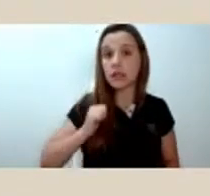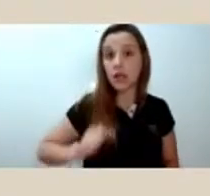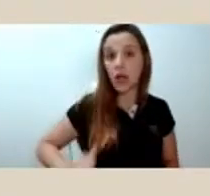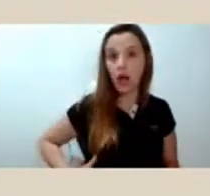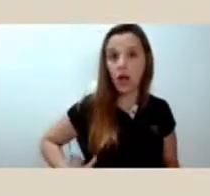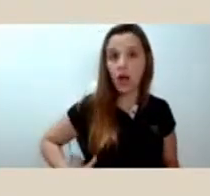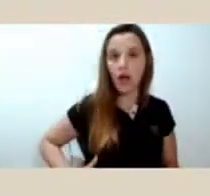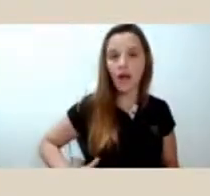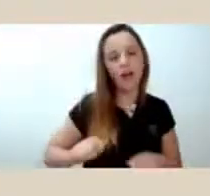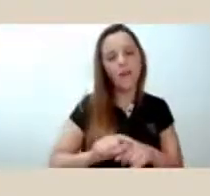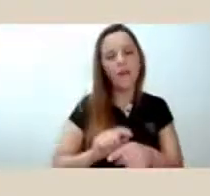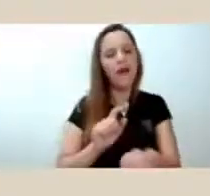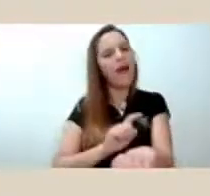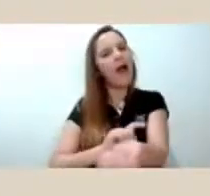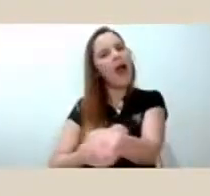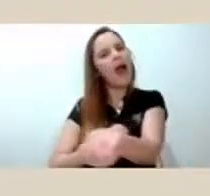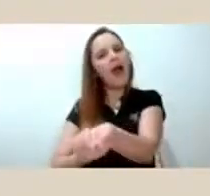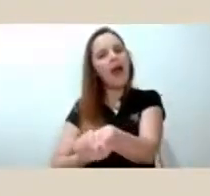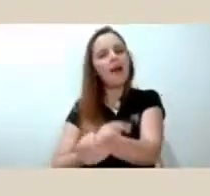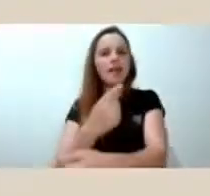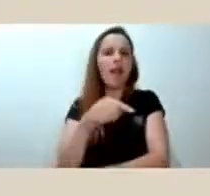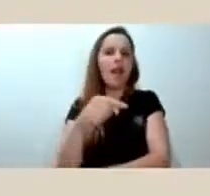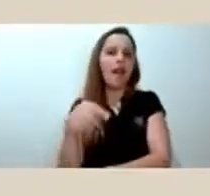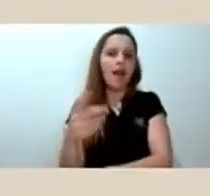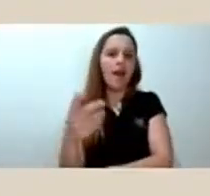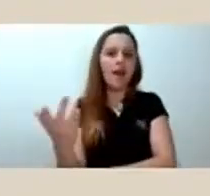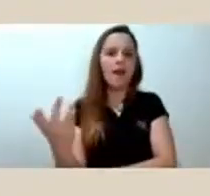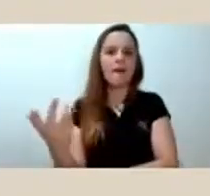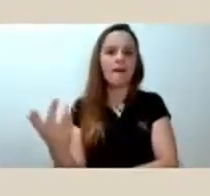racializada. E isso quando ela... So